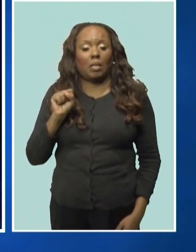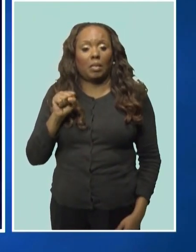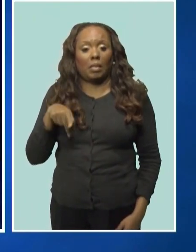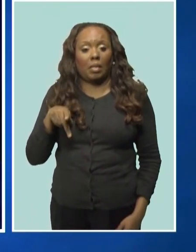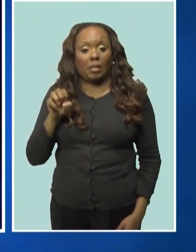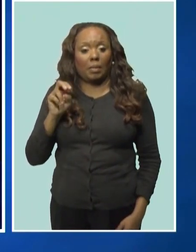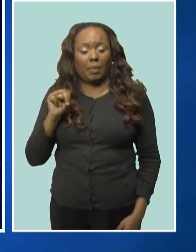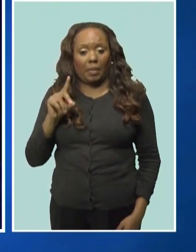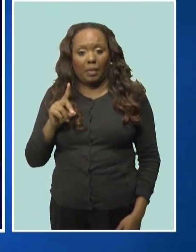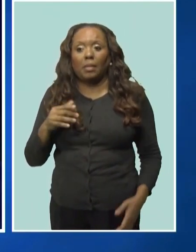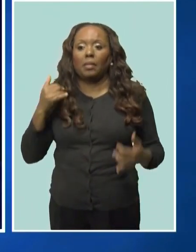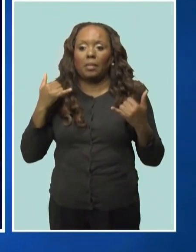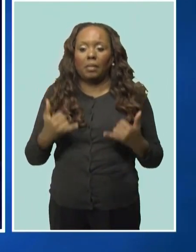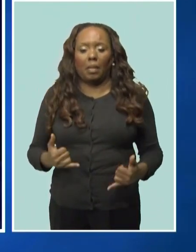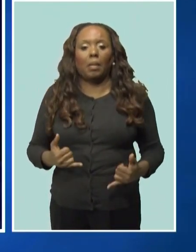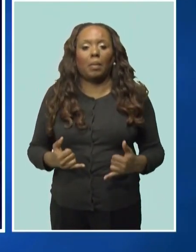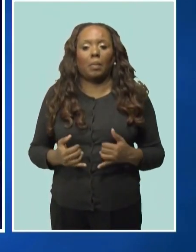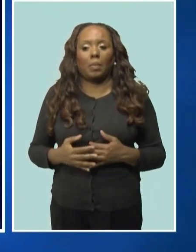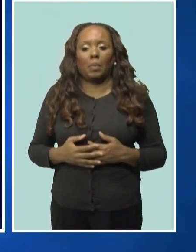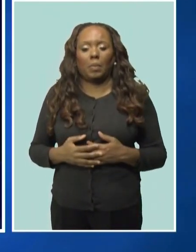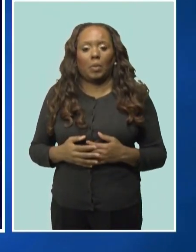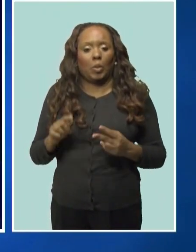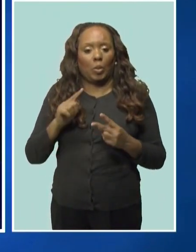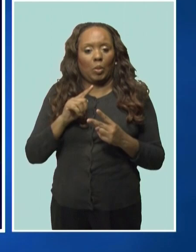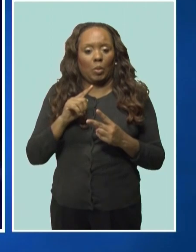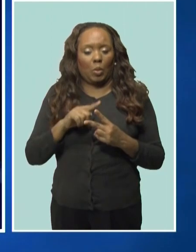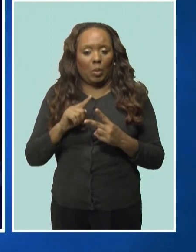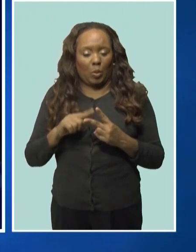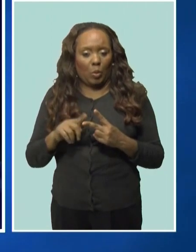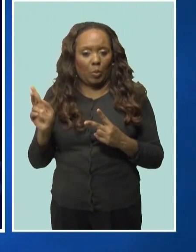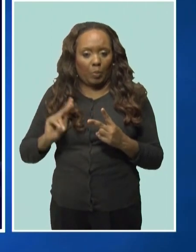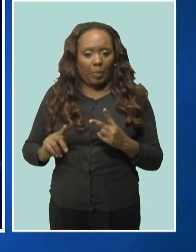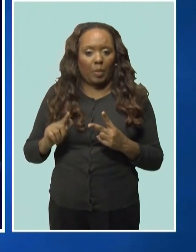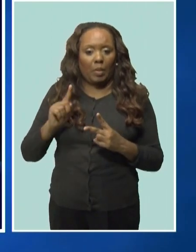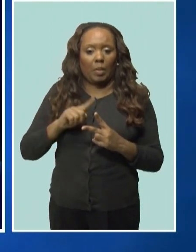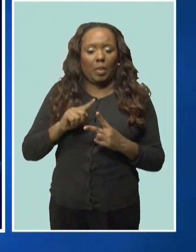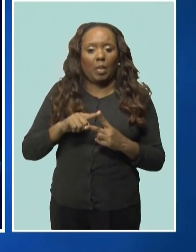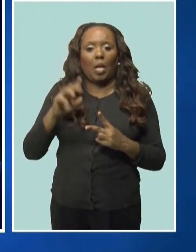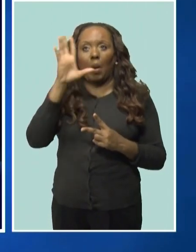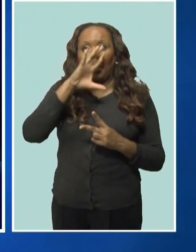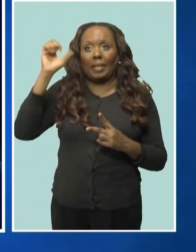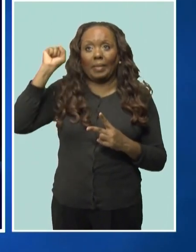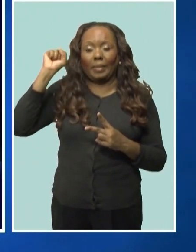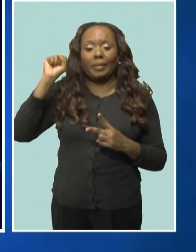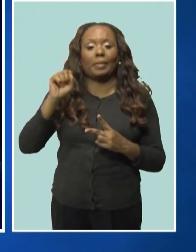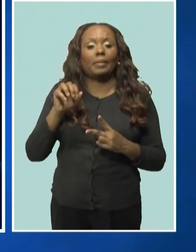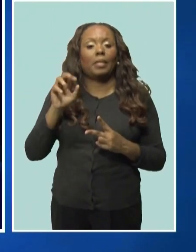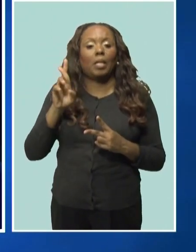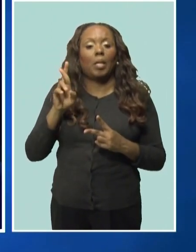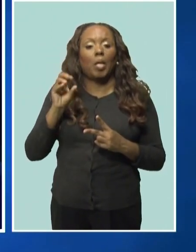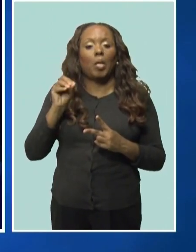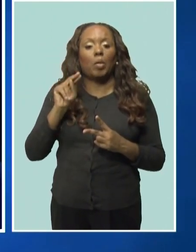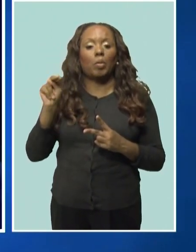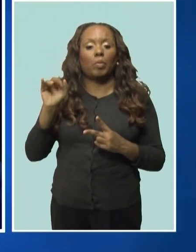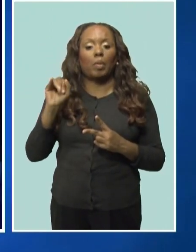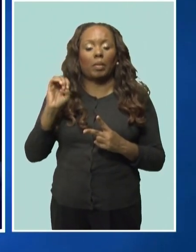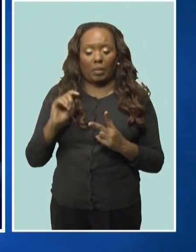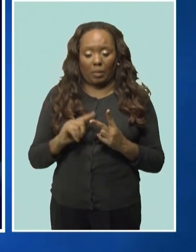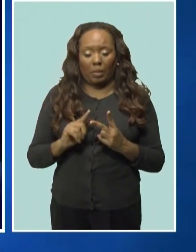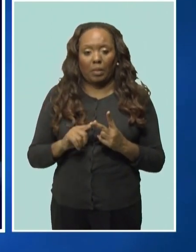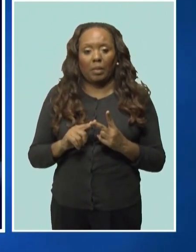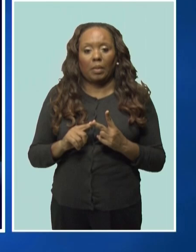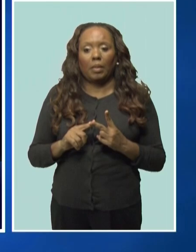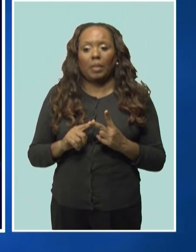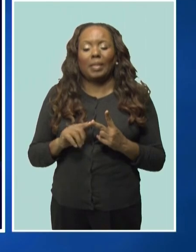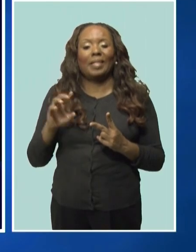way, there's an opportunity for the two principals, which are the key individuals, which would be the president and the political leader, to sit and to